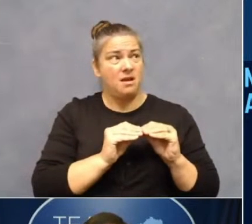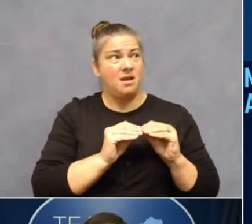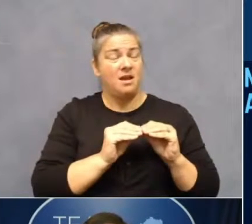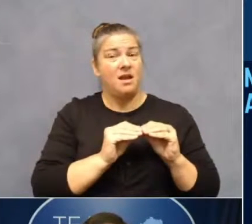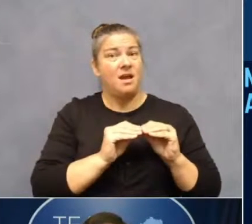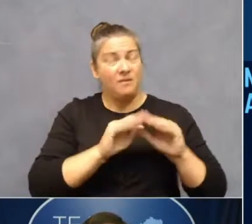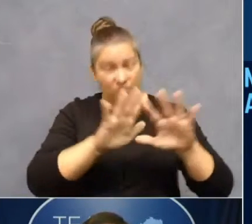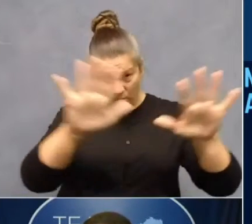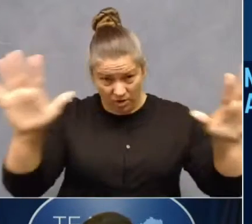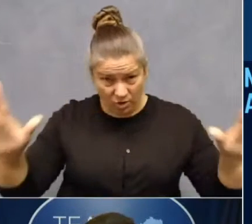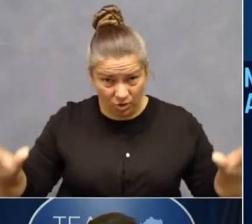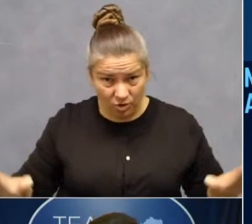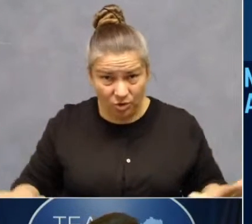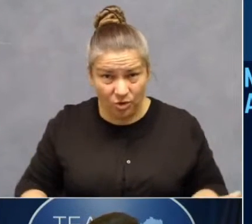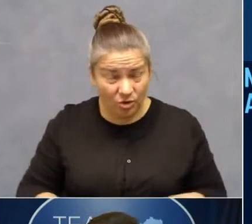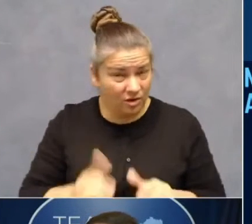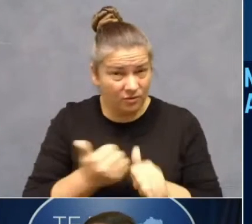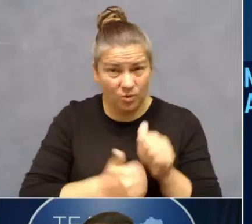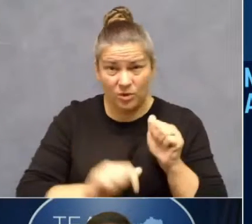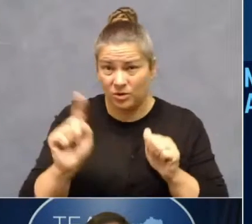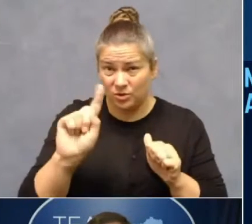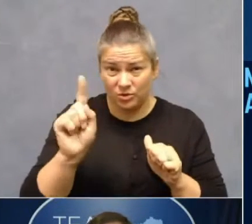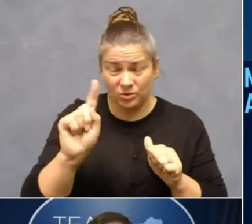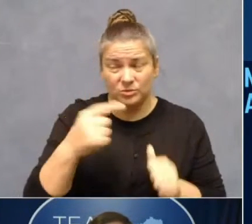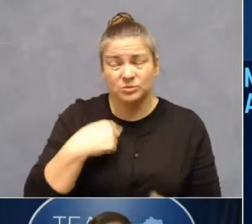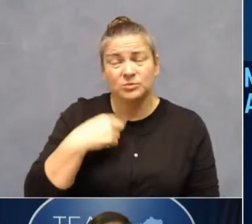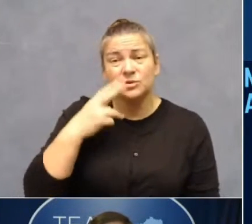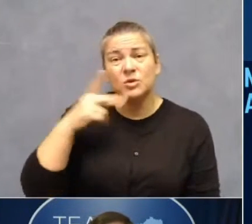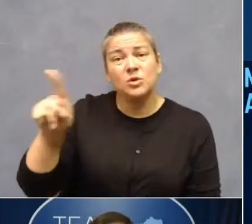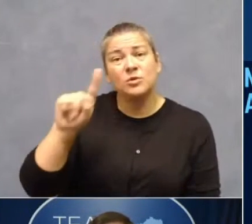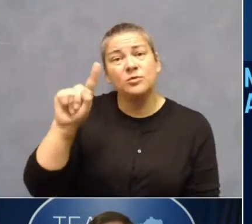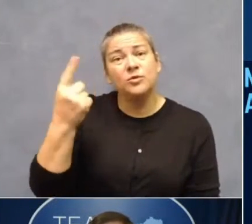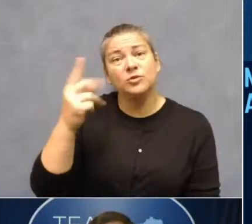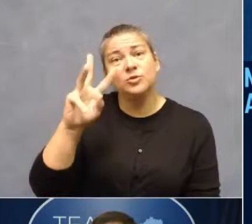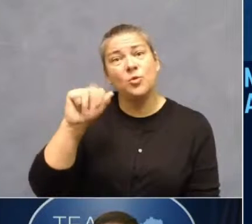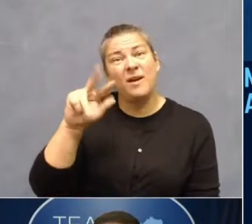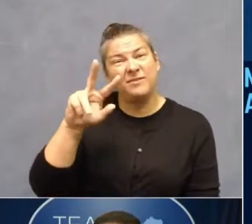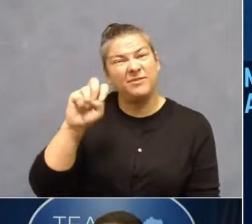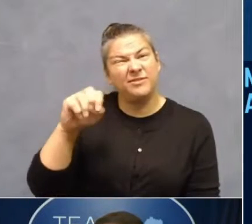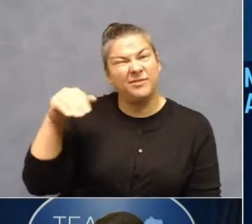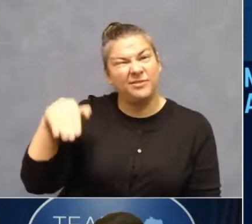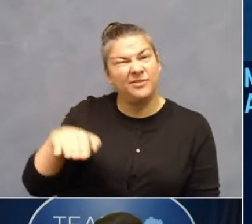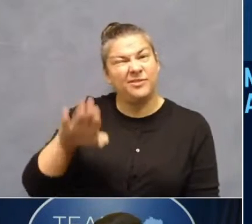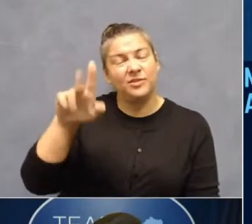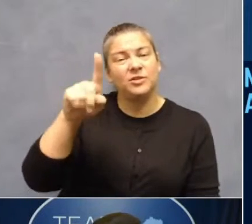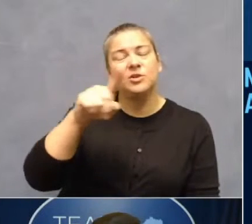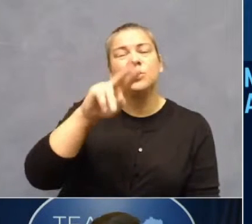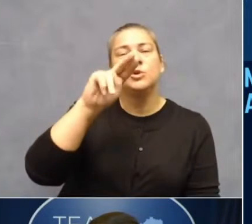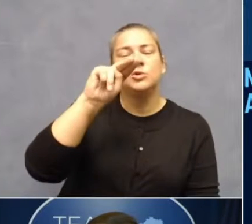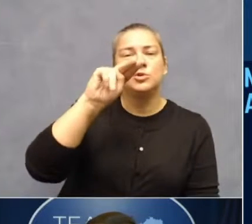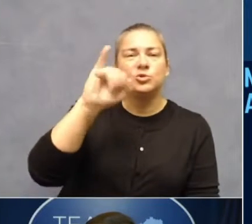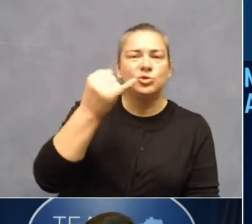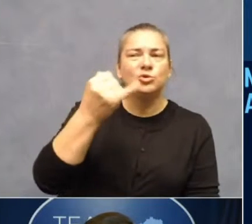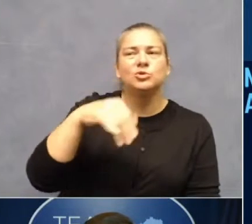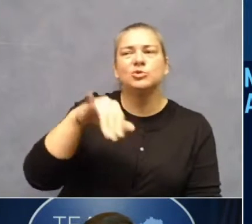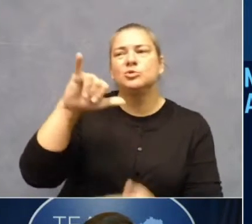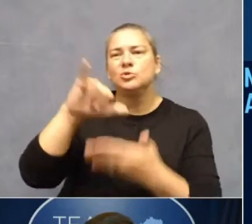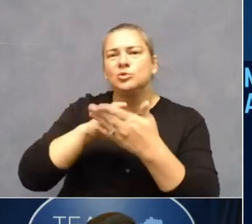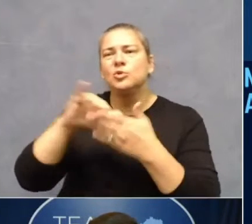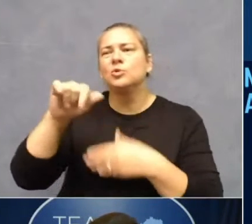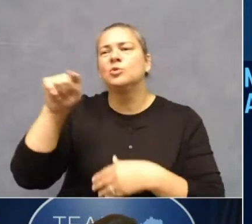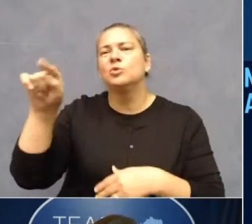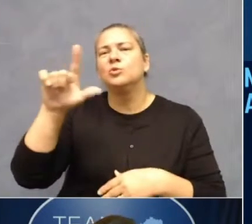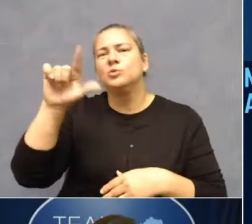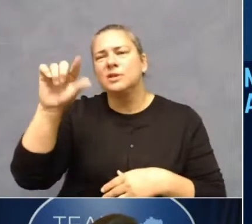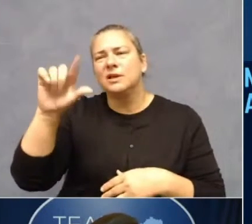When we saw the first wave that's over there, it was mainly New York, New Jersey, Louisiana, and a couple of other places being hit